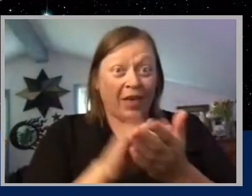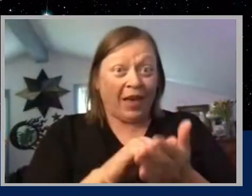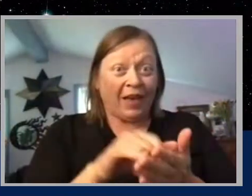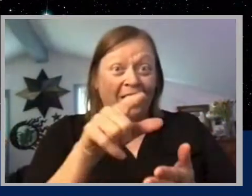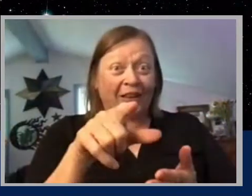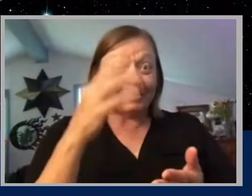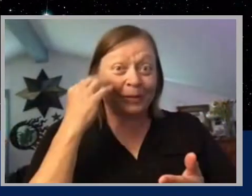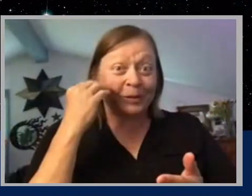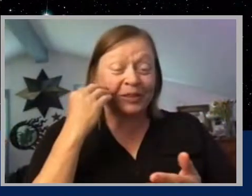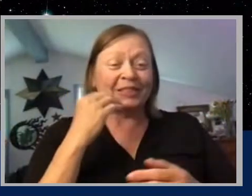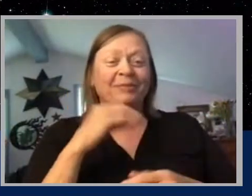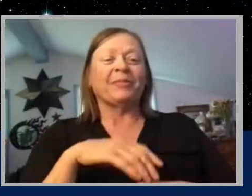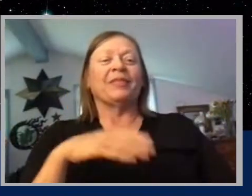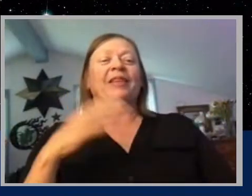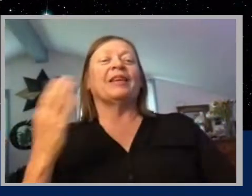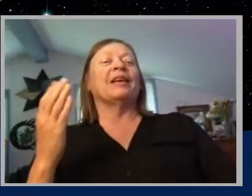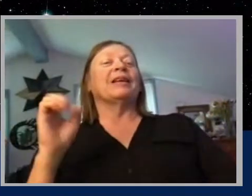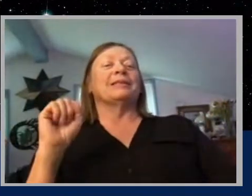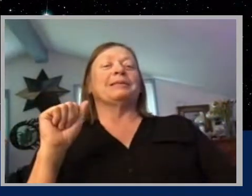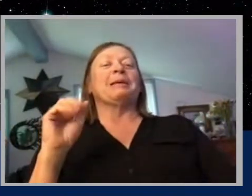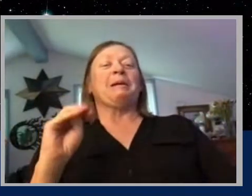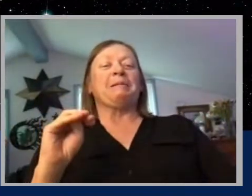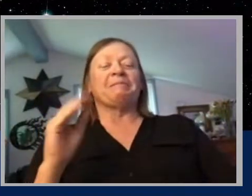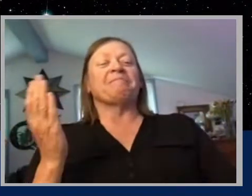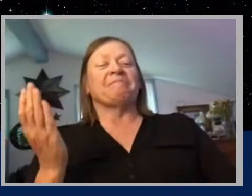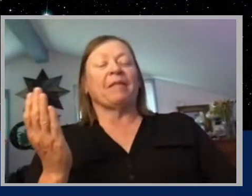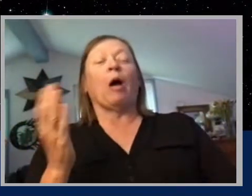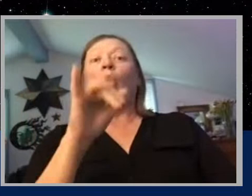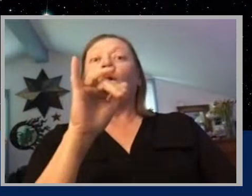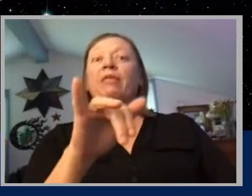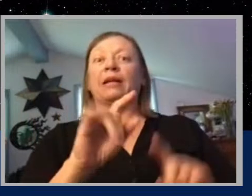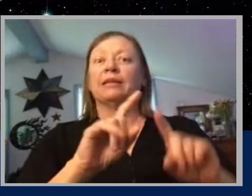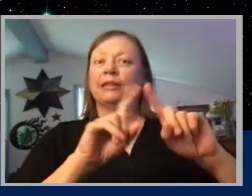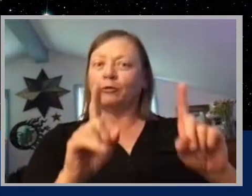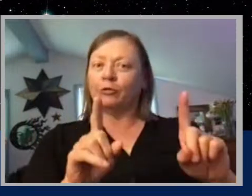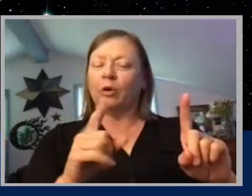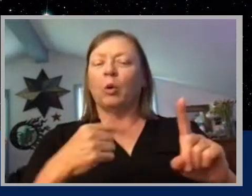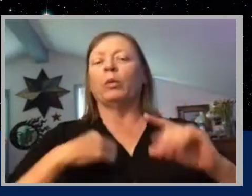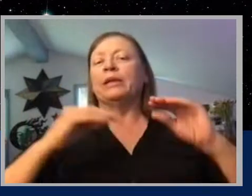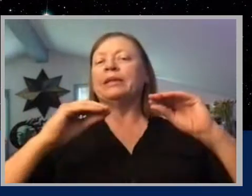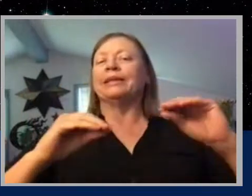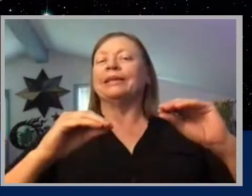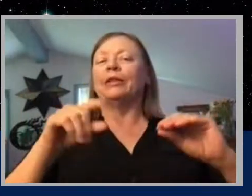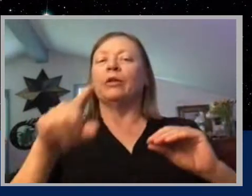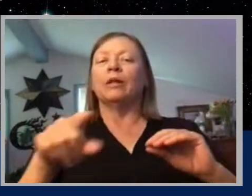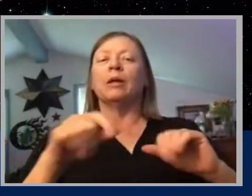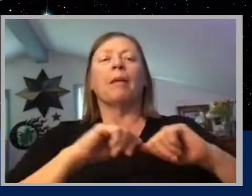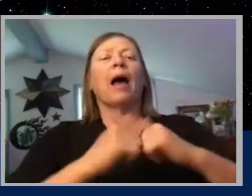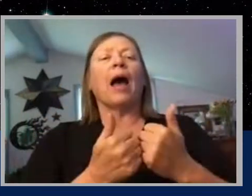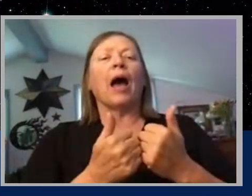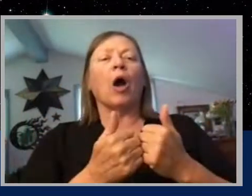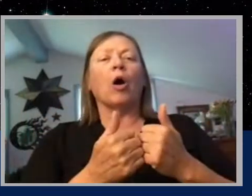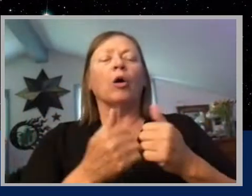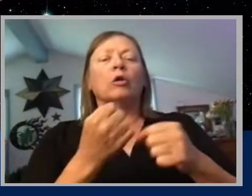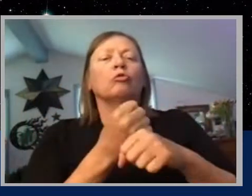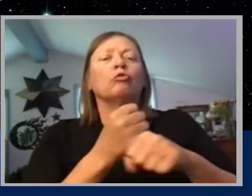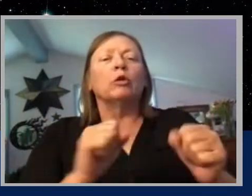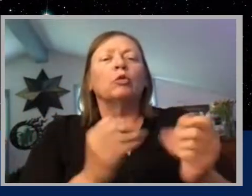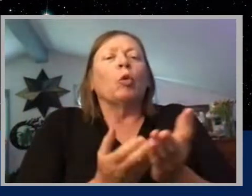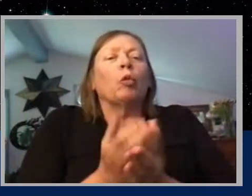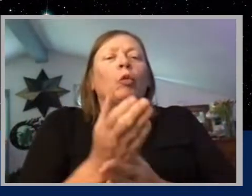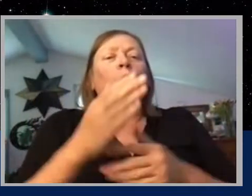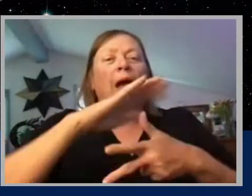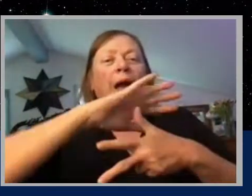like? Yeah, absolutely. So that's a little bit different. That's actually helicopter training. Oh, okay. But I did get to go through centrifuge training. I was